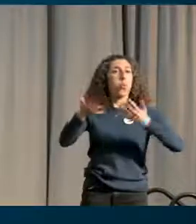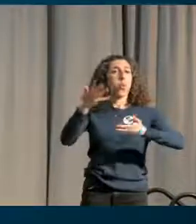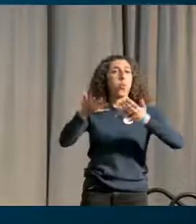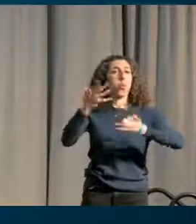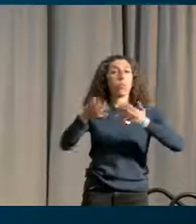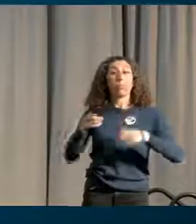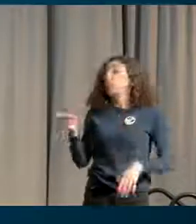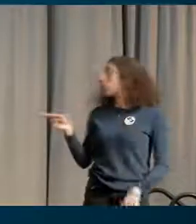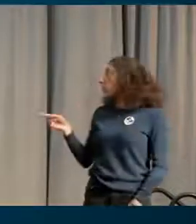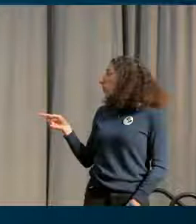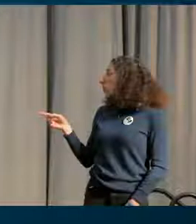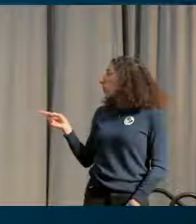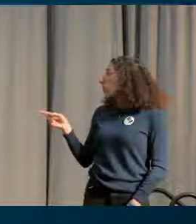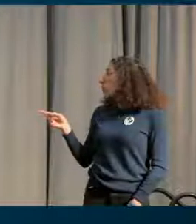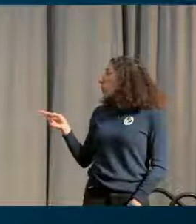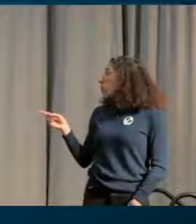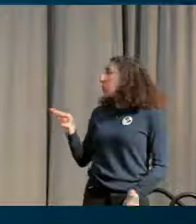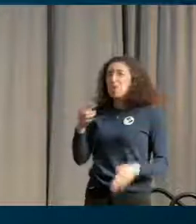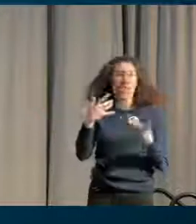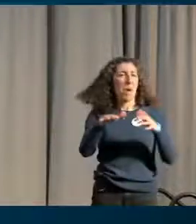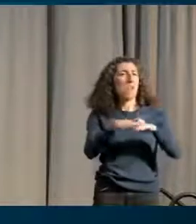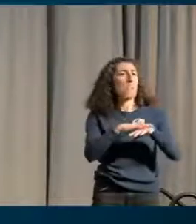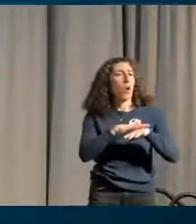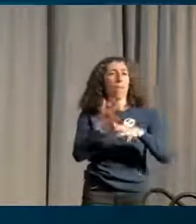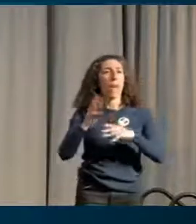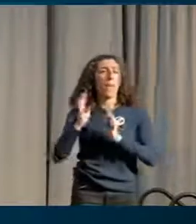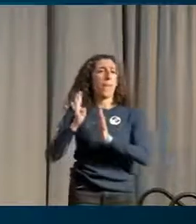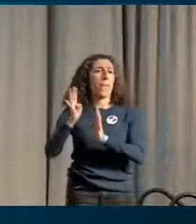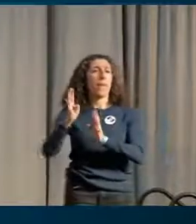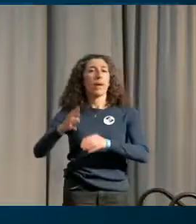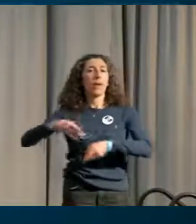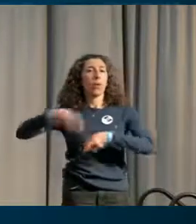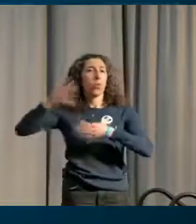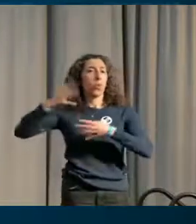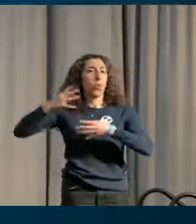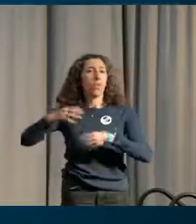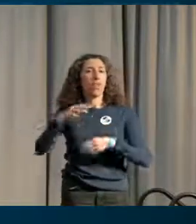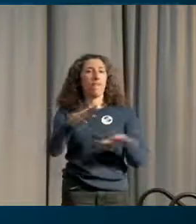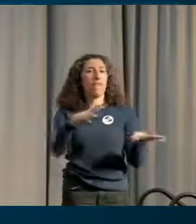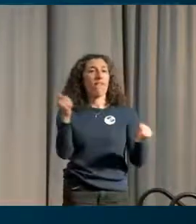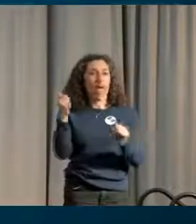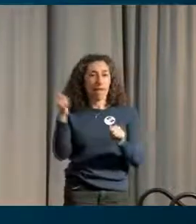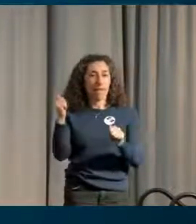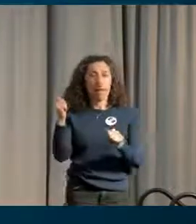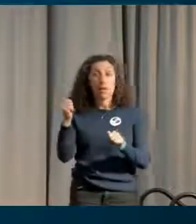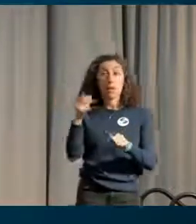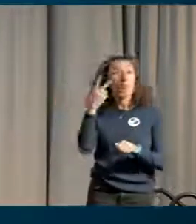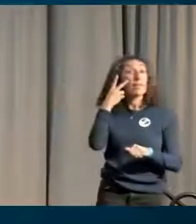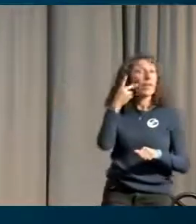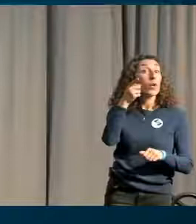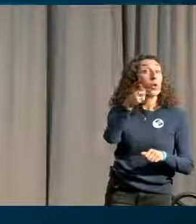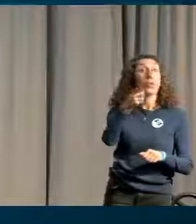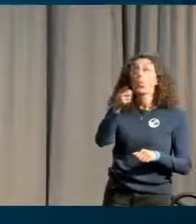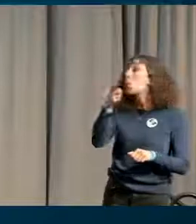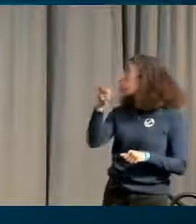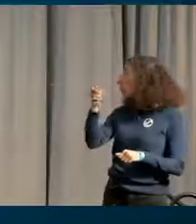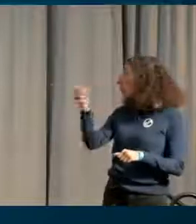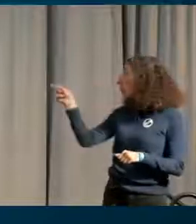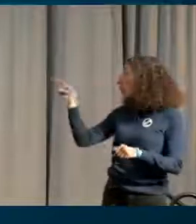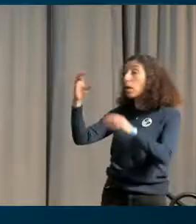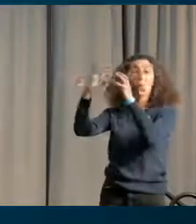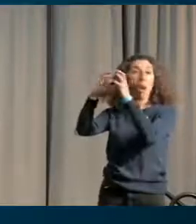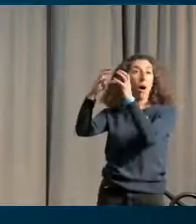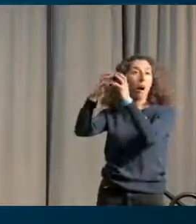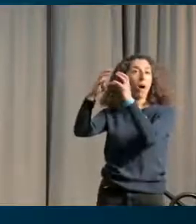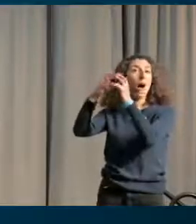Making some fast-moving air. And what's happening is because there's fast-moving air here, all the slow-moving air around it